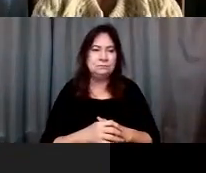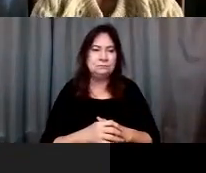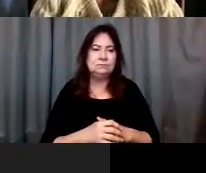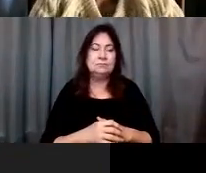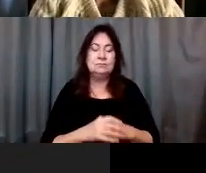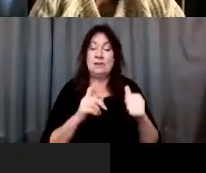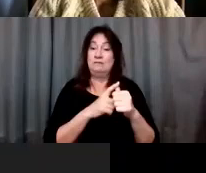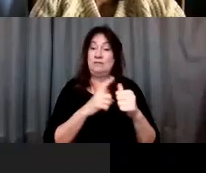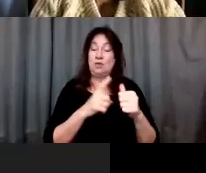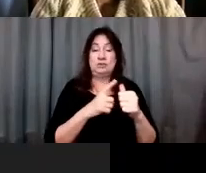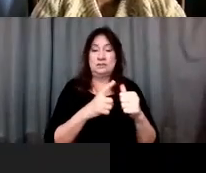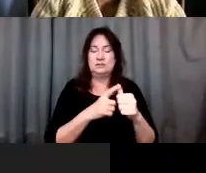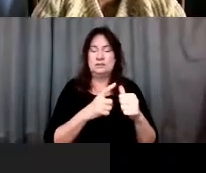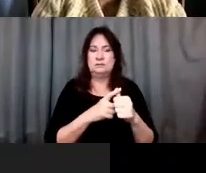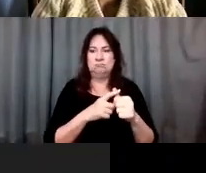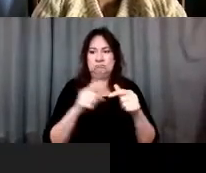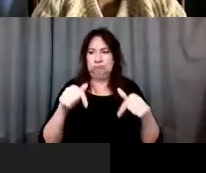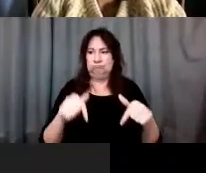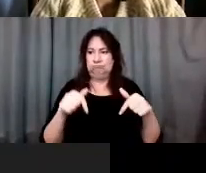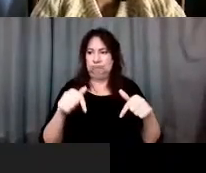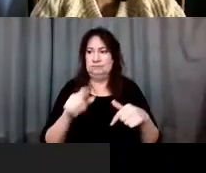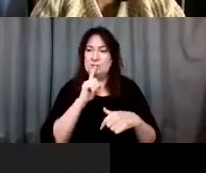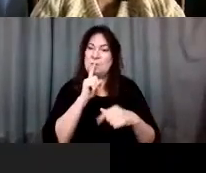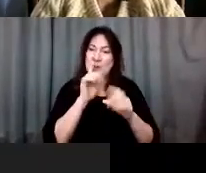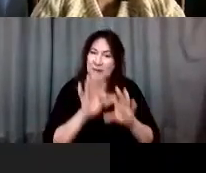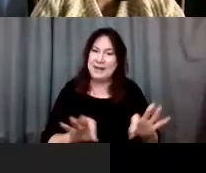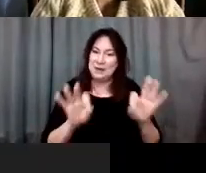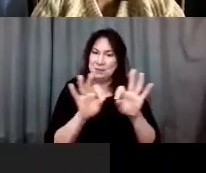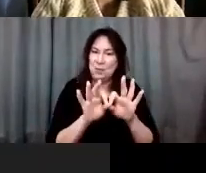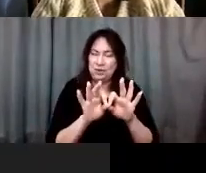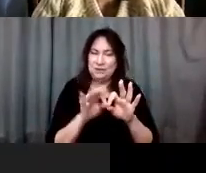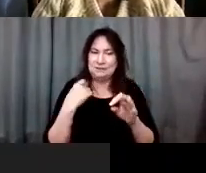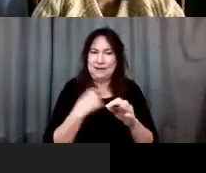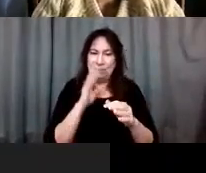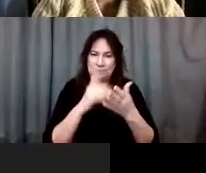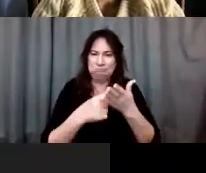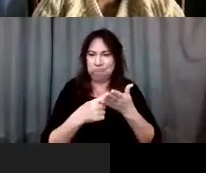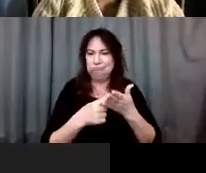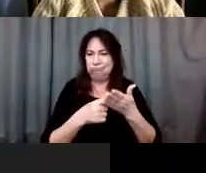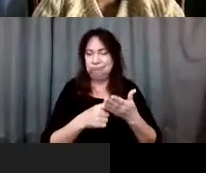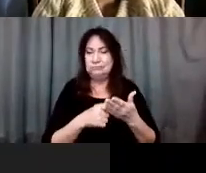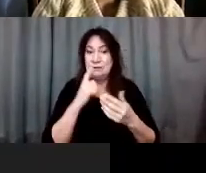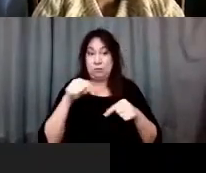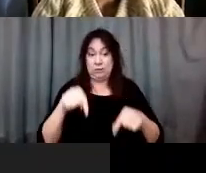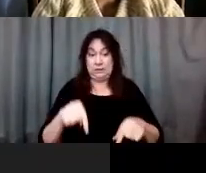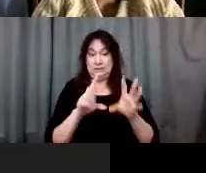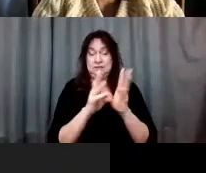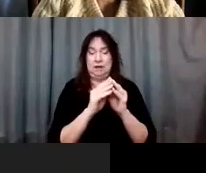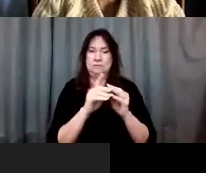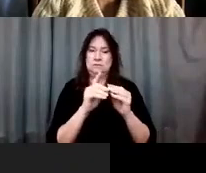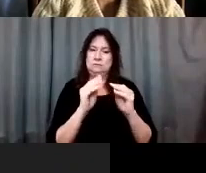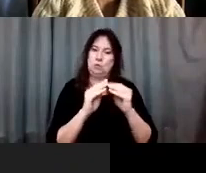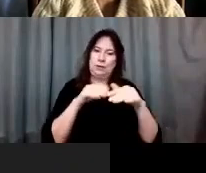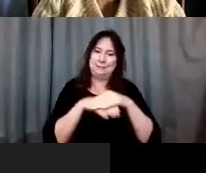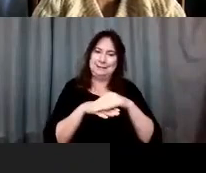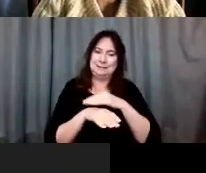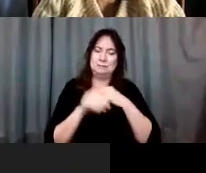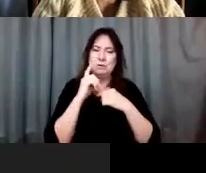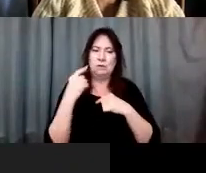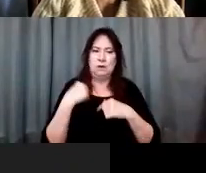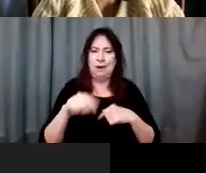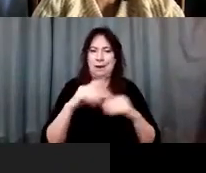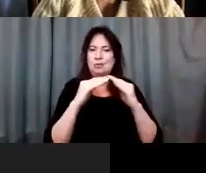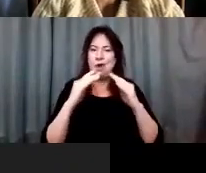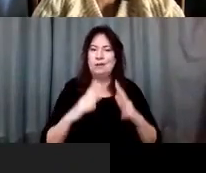First and foremost, you know, this is just really important stuff that I'm going to cover to make this conference more accessible for our colleagues